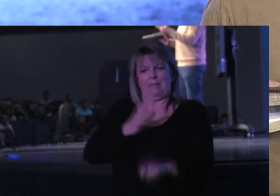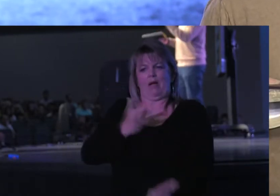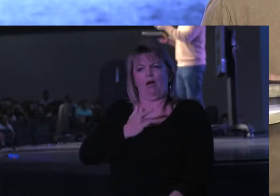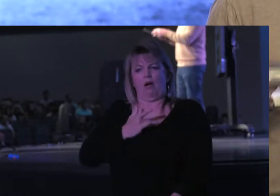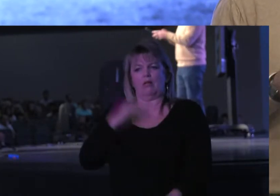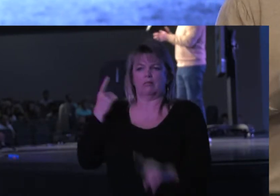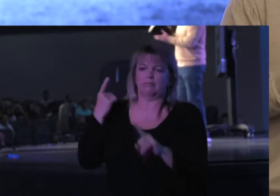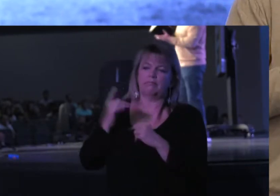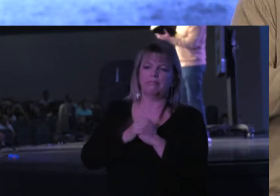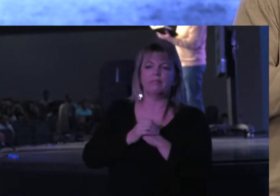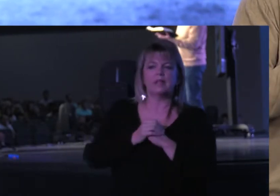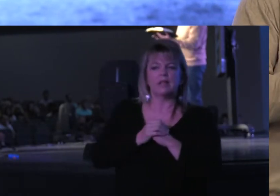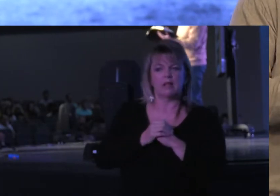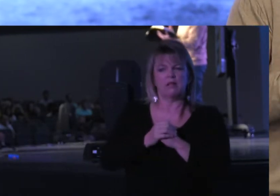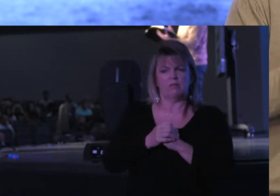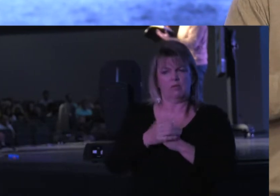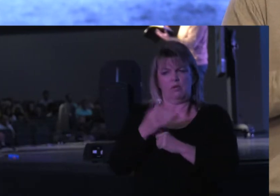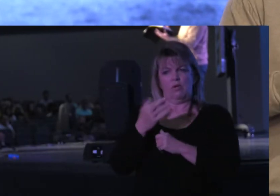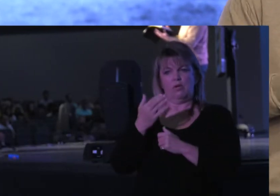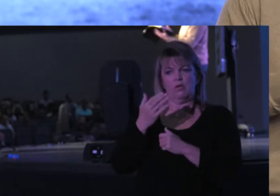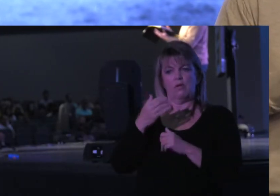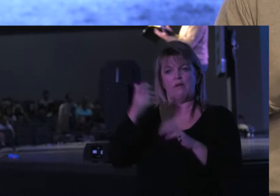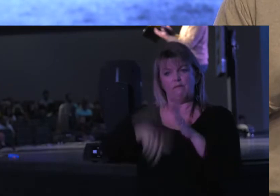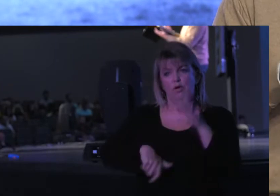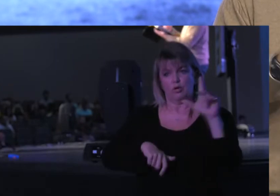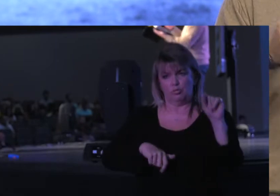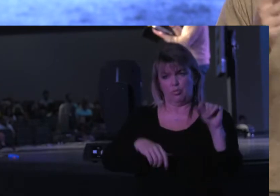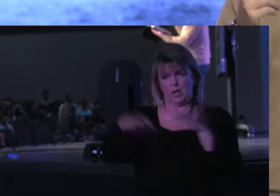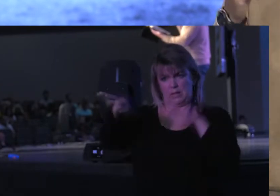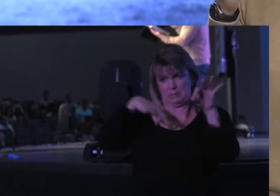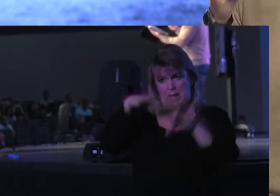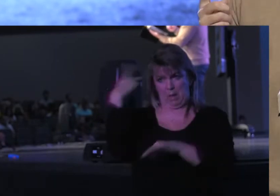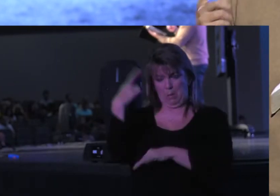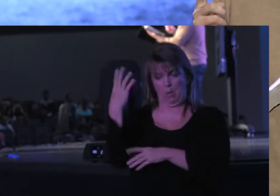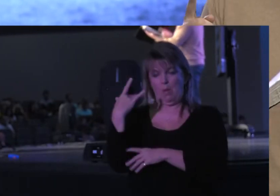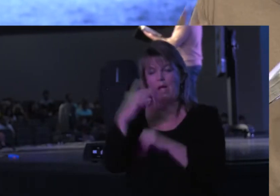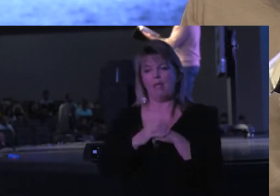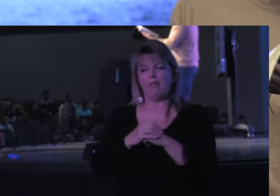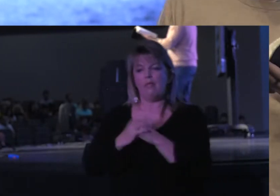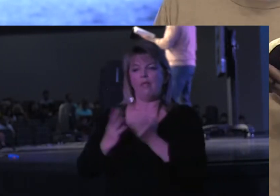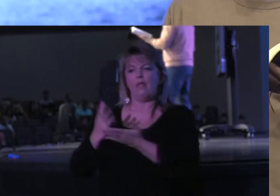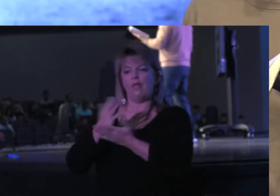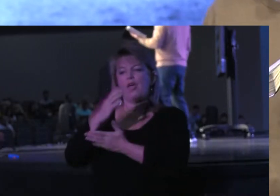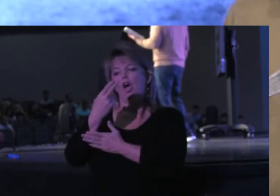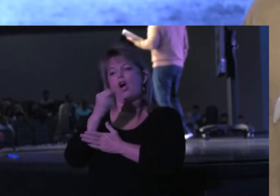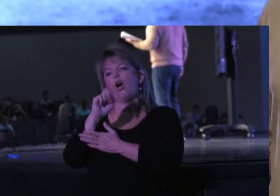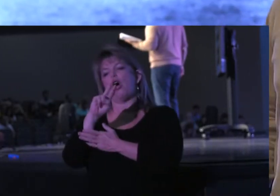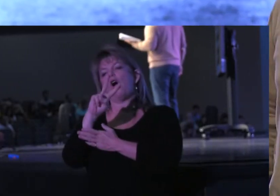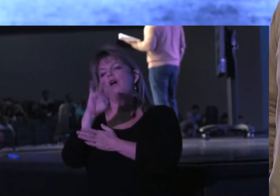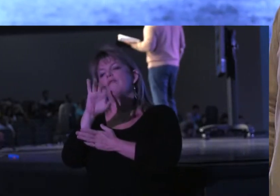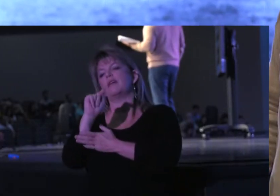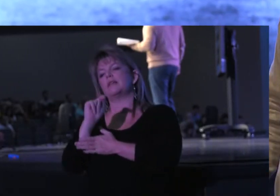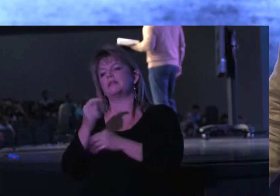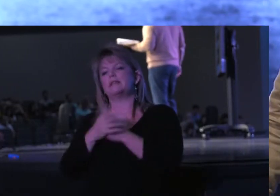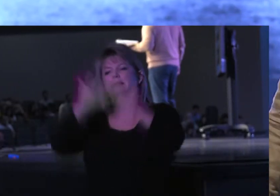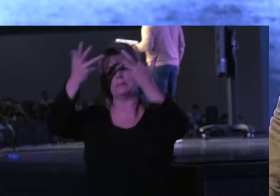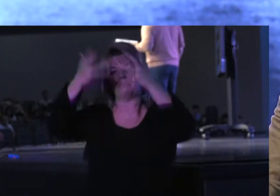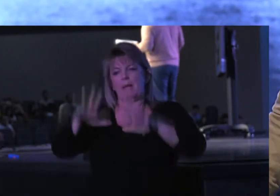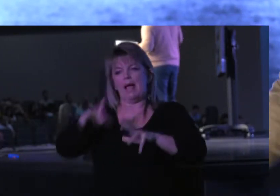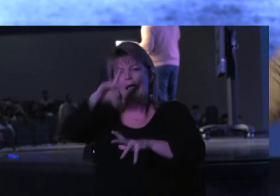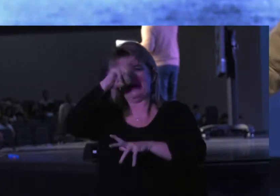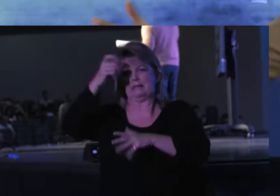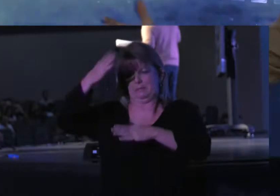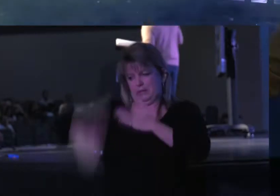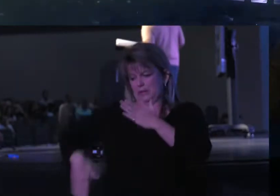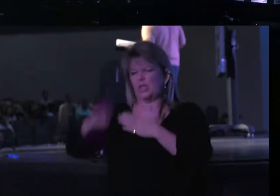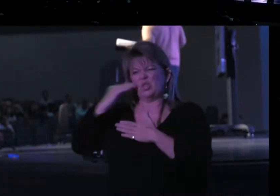this. We get a little reason why if you look at verse 20. The harvest is past, the summer is